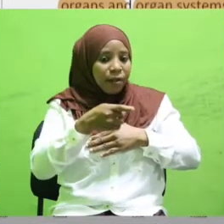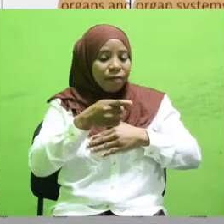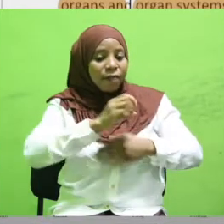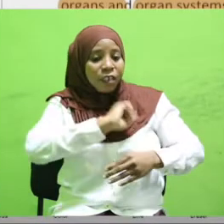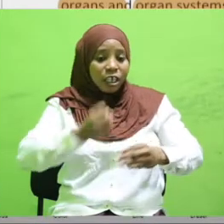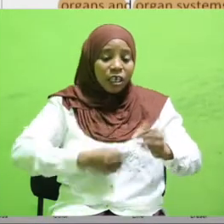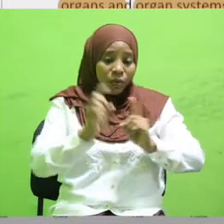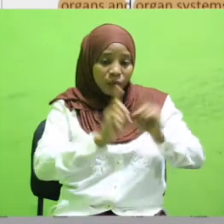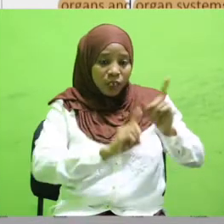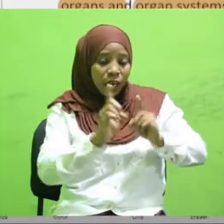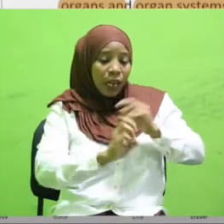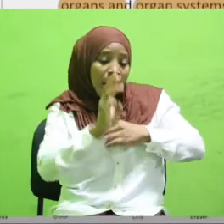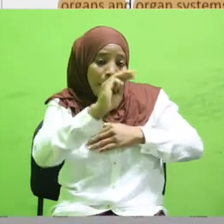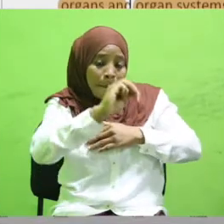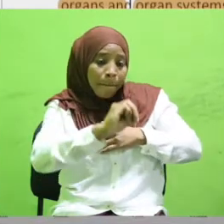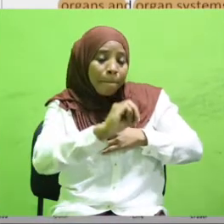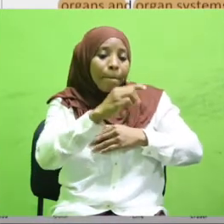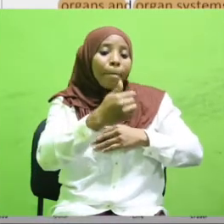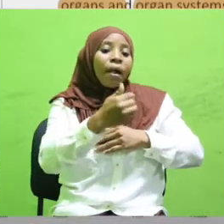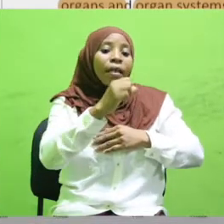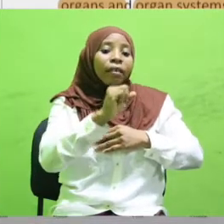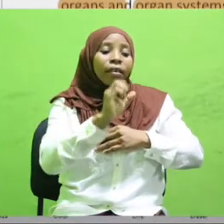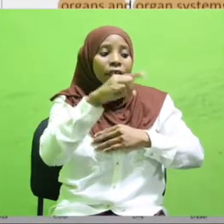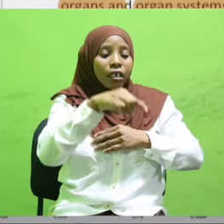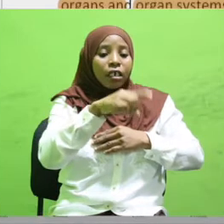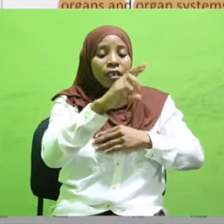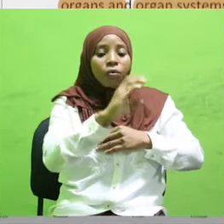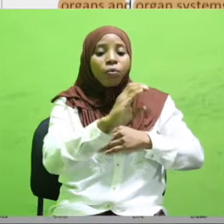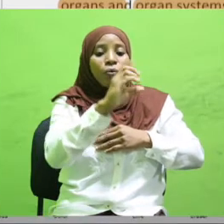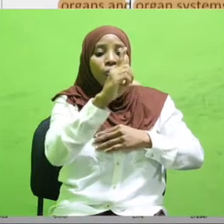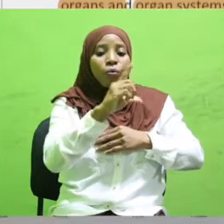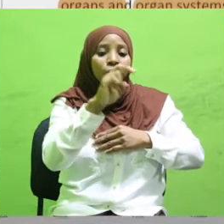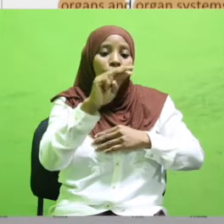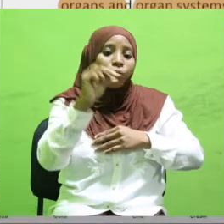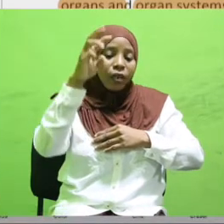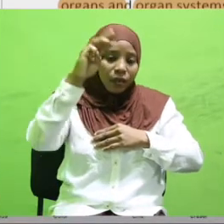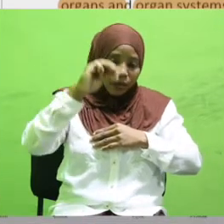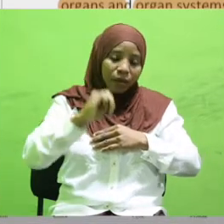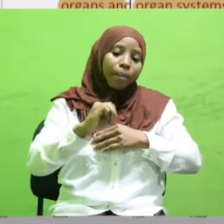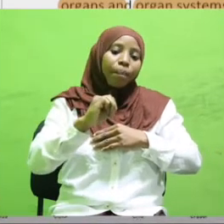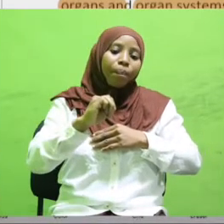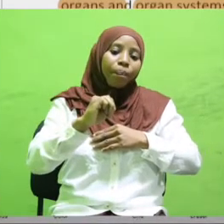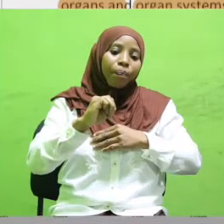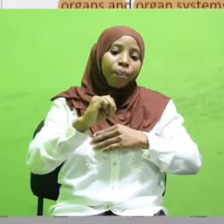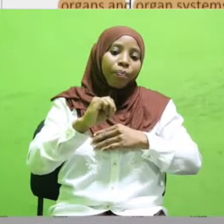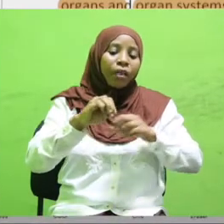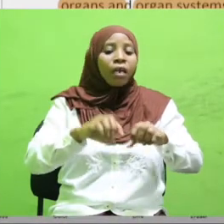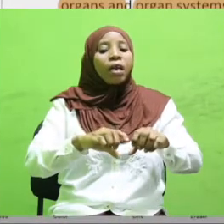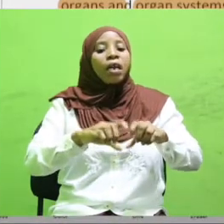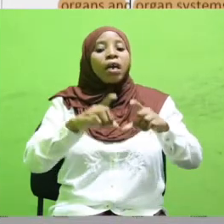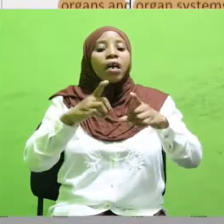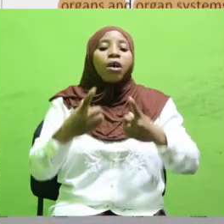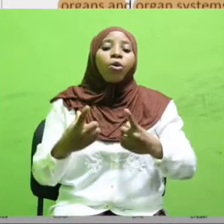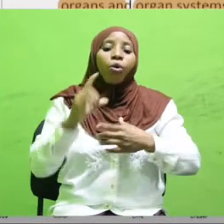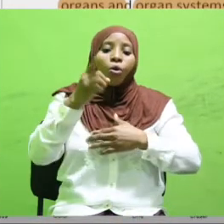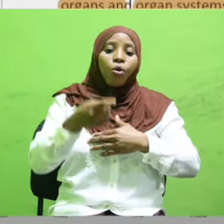are multicellular. That is, they are made up of many cells. So mostly all plants are made up of many